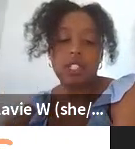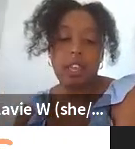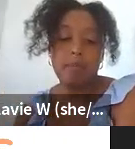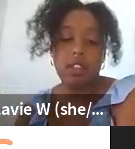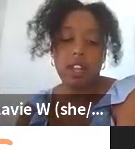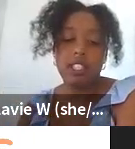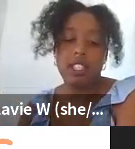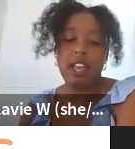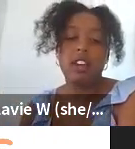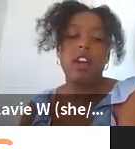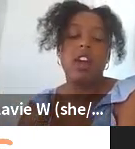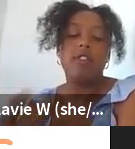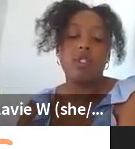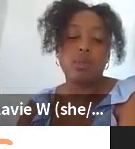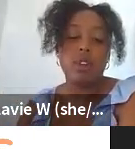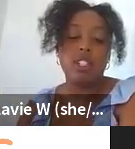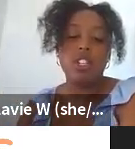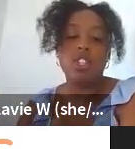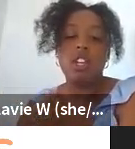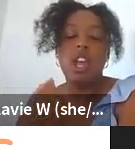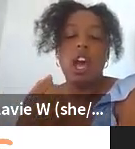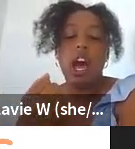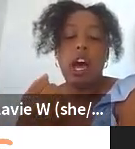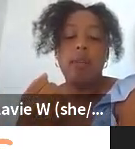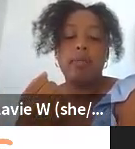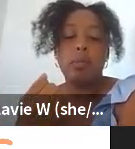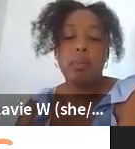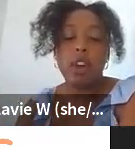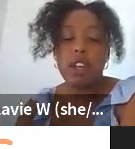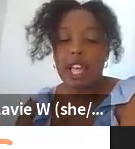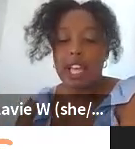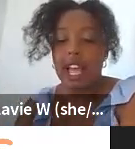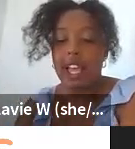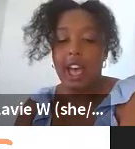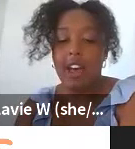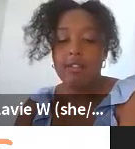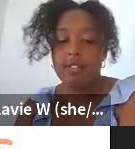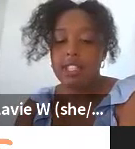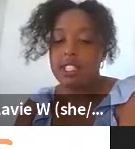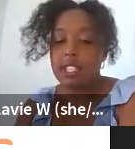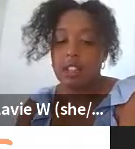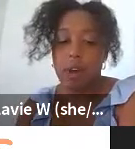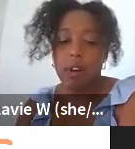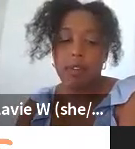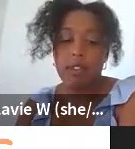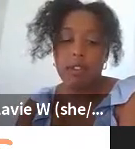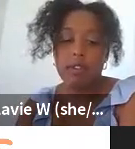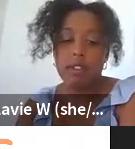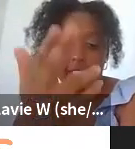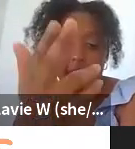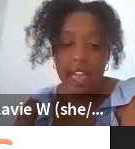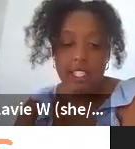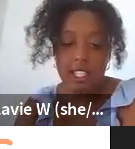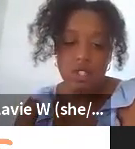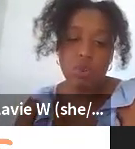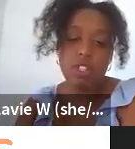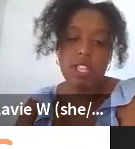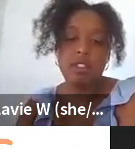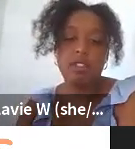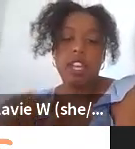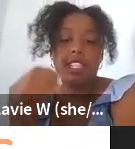and trying to get my thoughts together for this presentation, the book that I have listed at the bottom of the slide